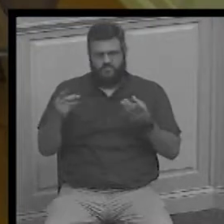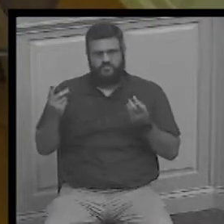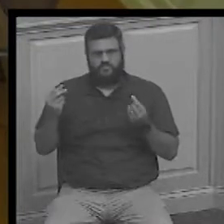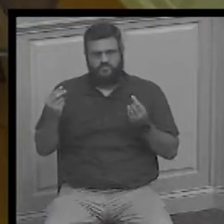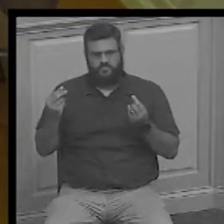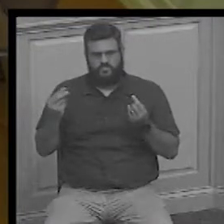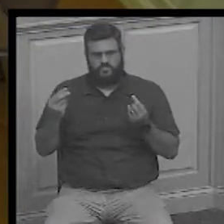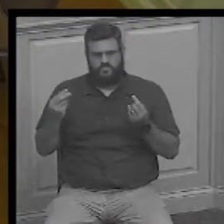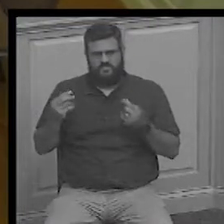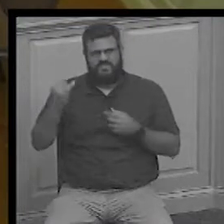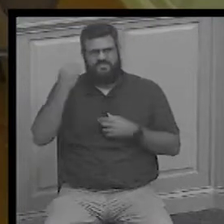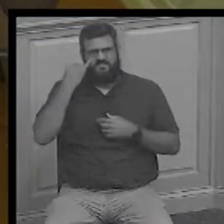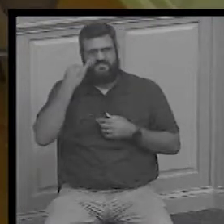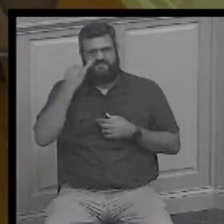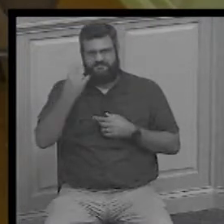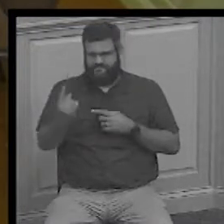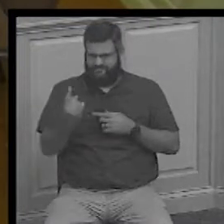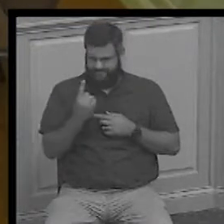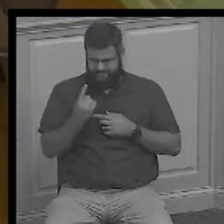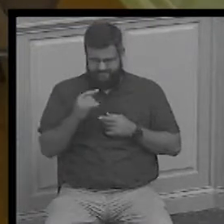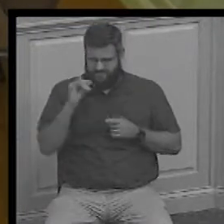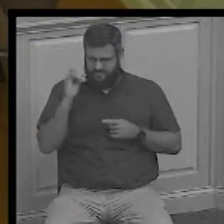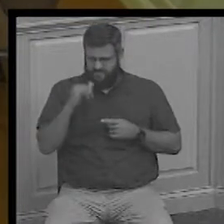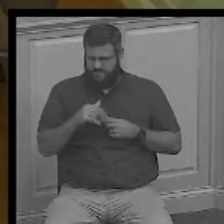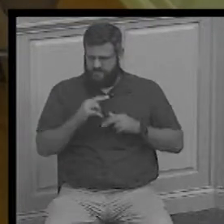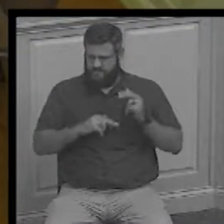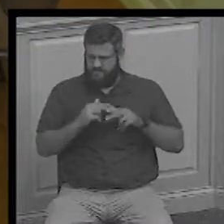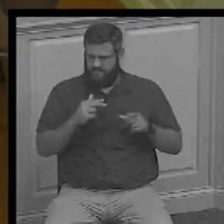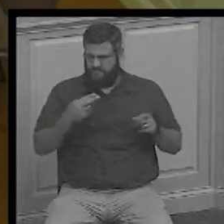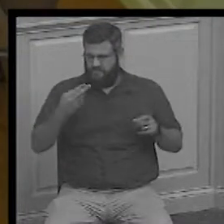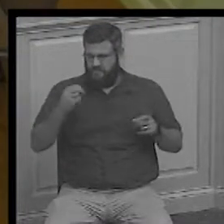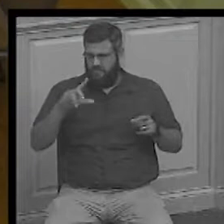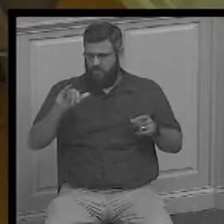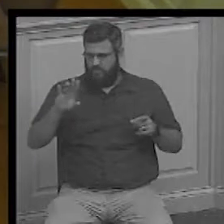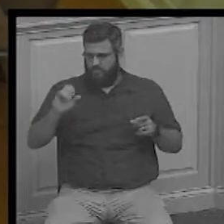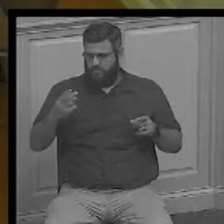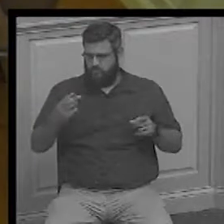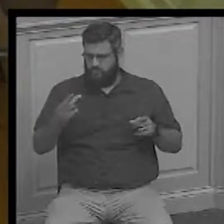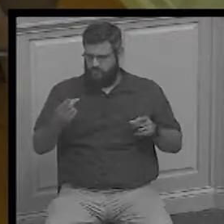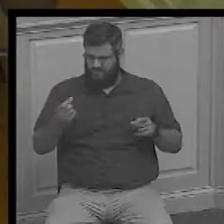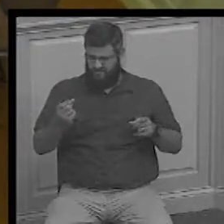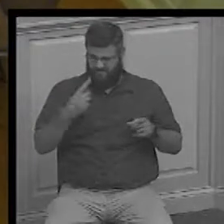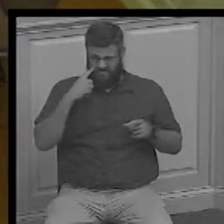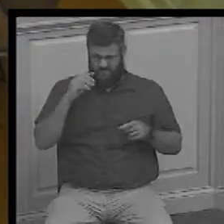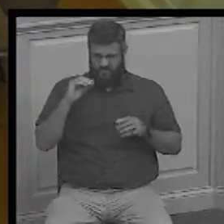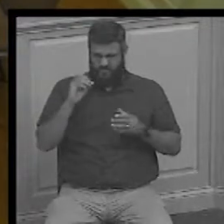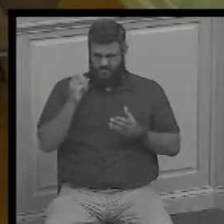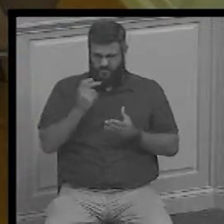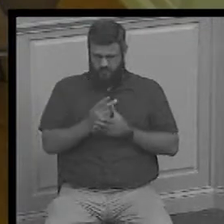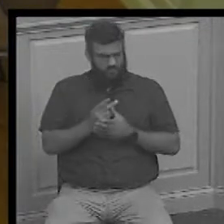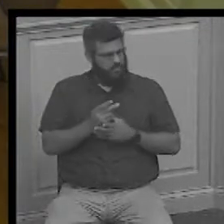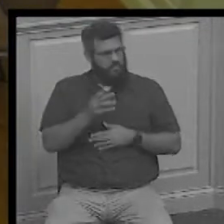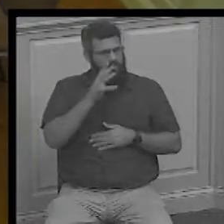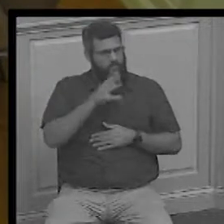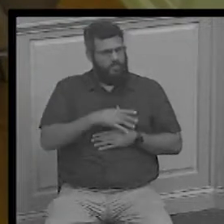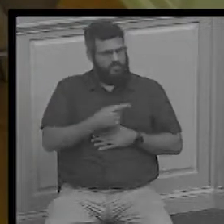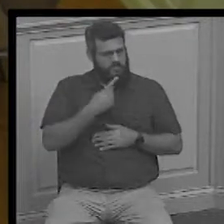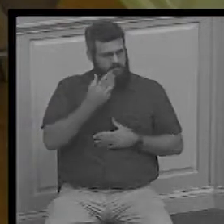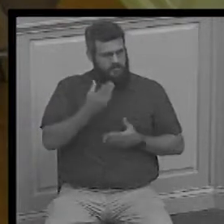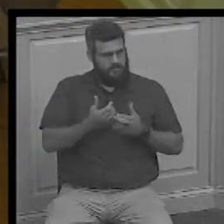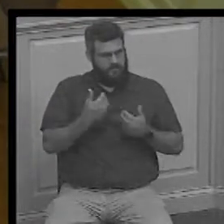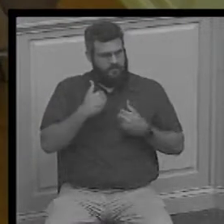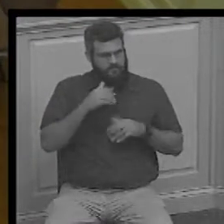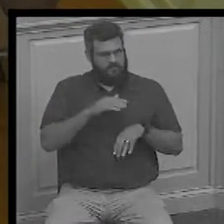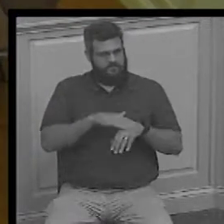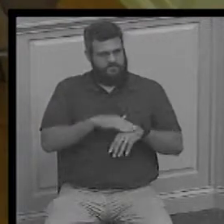want to put a holly bush out here in front of E. Felton's building, that seems so silly. I think we had to have a special call meeting so that